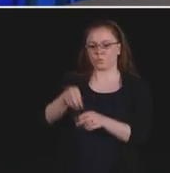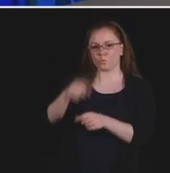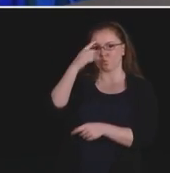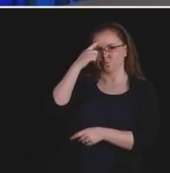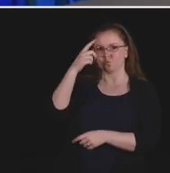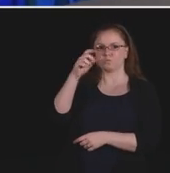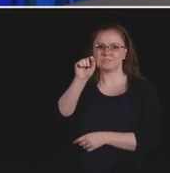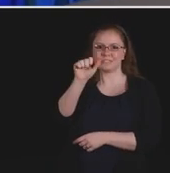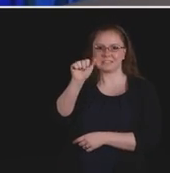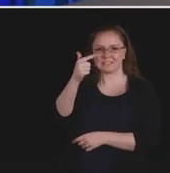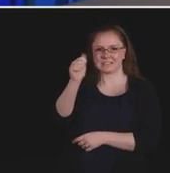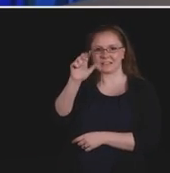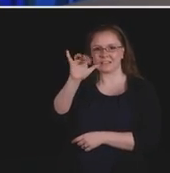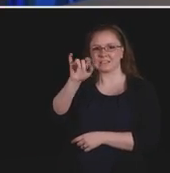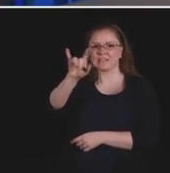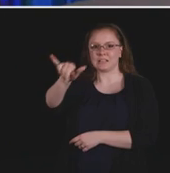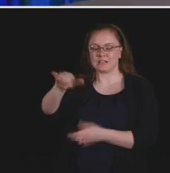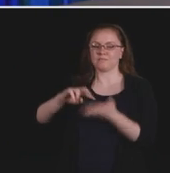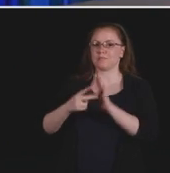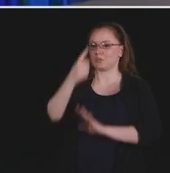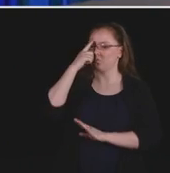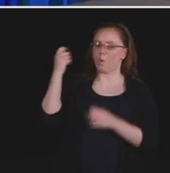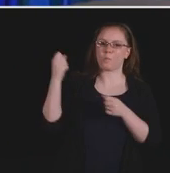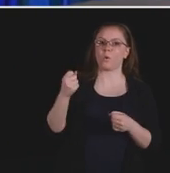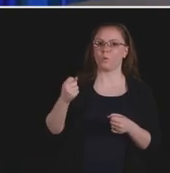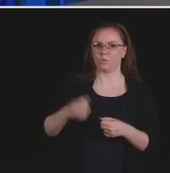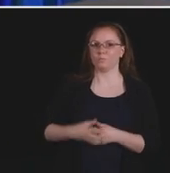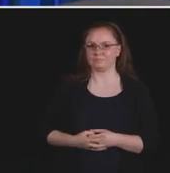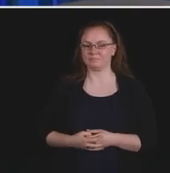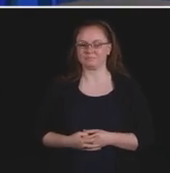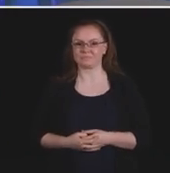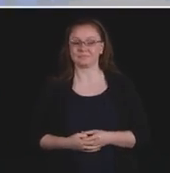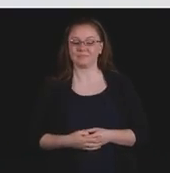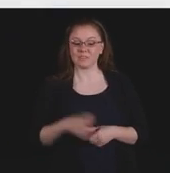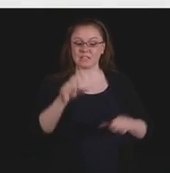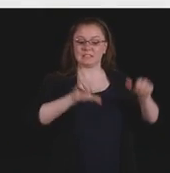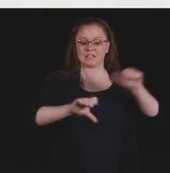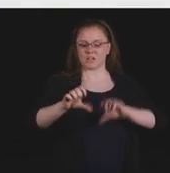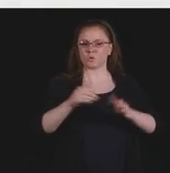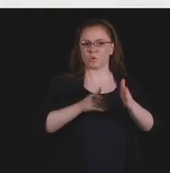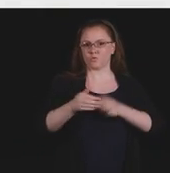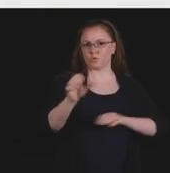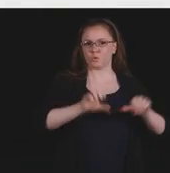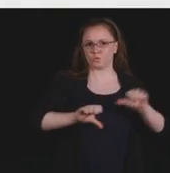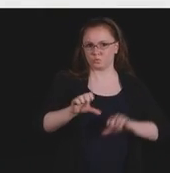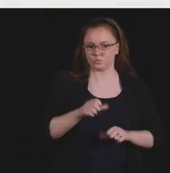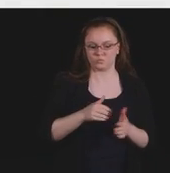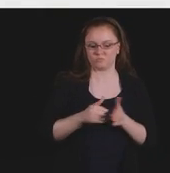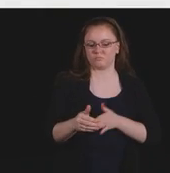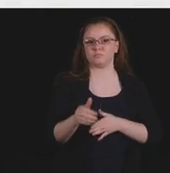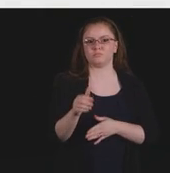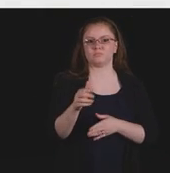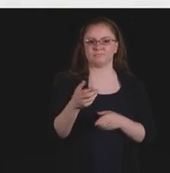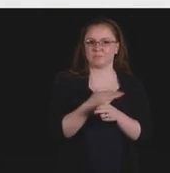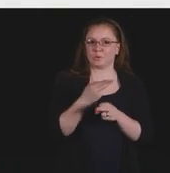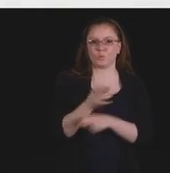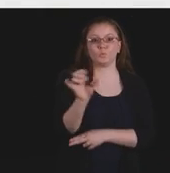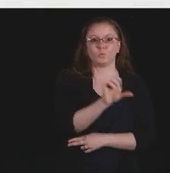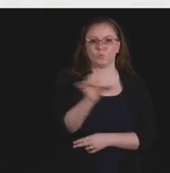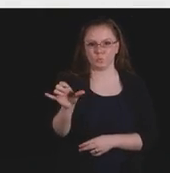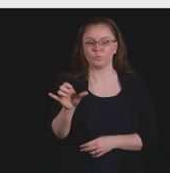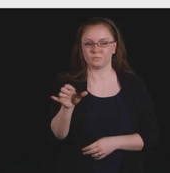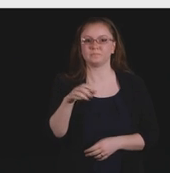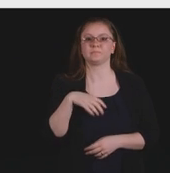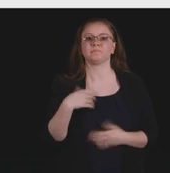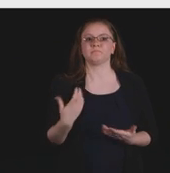or by keen sense. In science, we use serendipity quite often when lucky